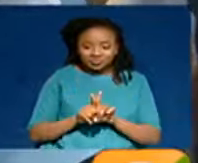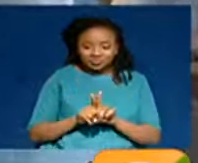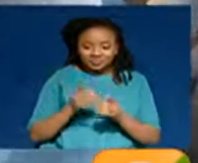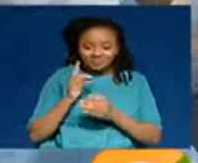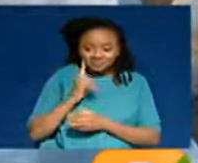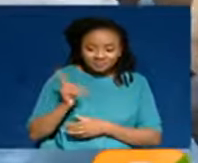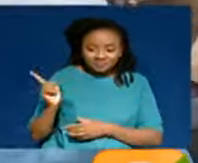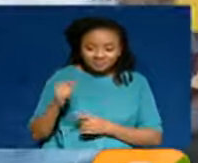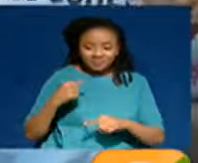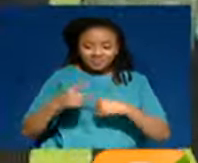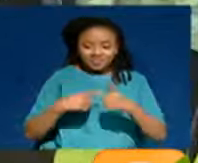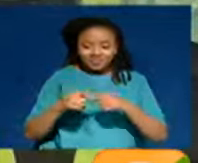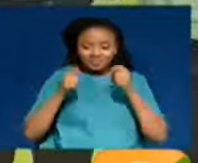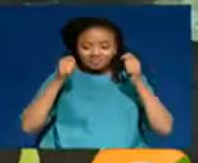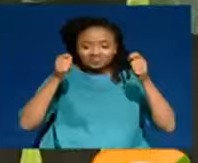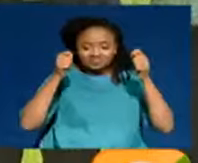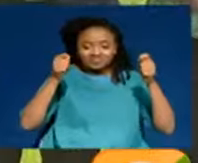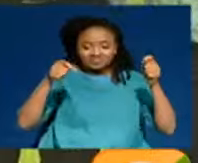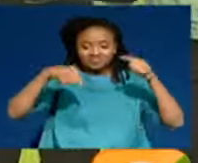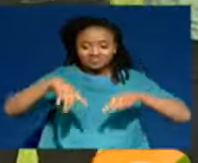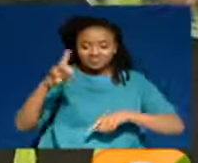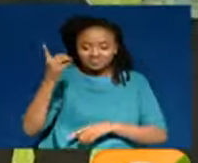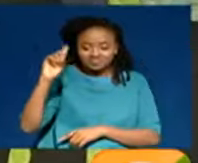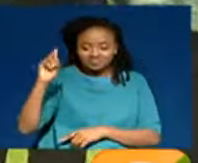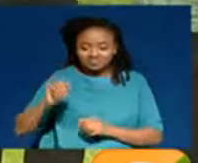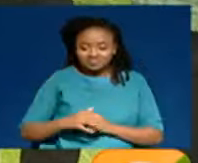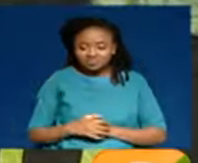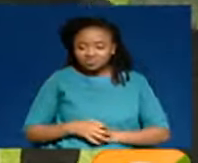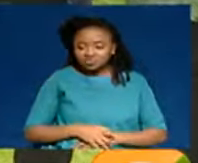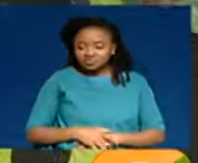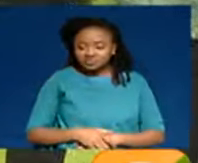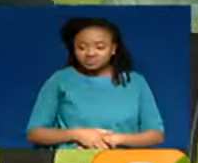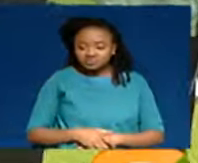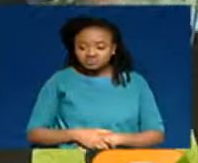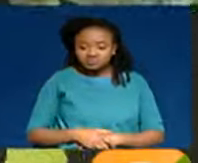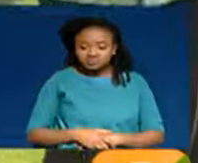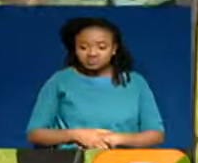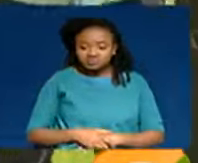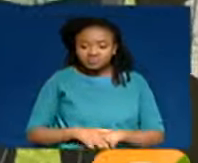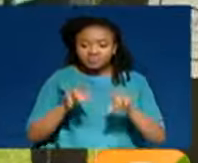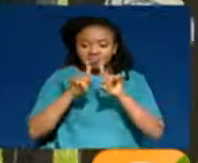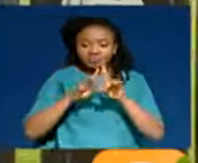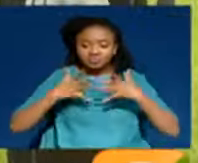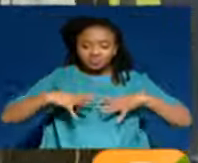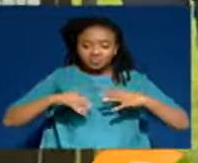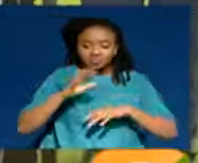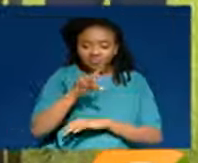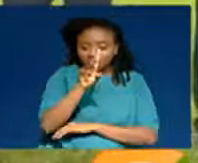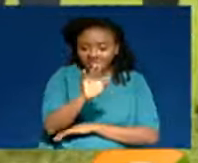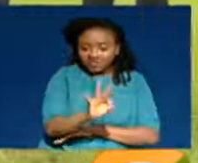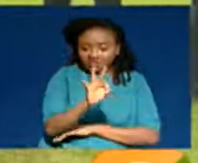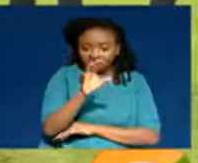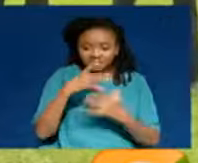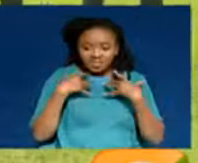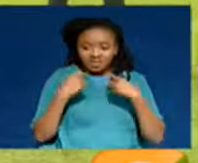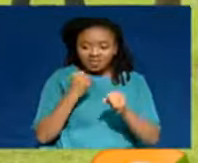protest in Eldoret back in Nairobi, solidarity forever. Officials from three healthcare workers' unions